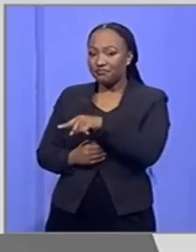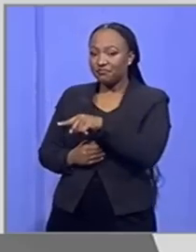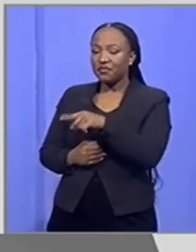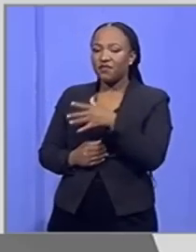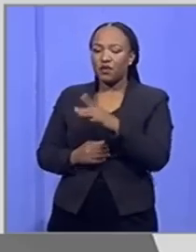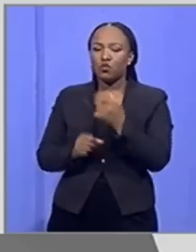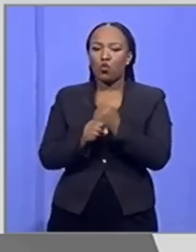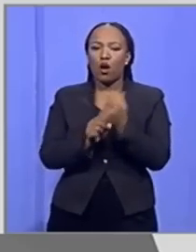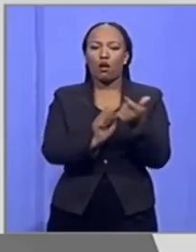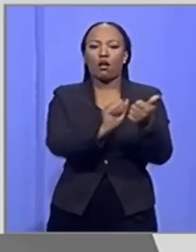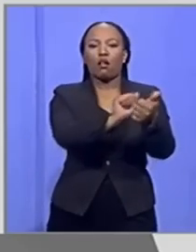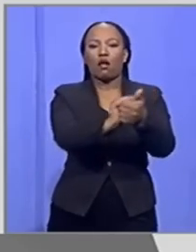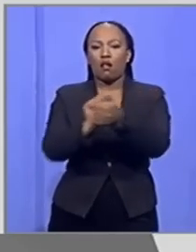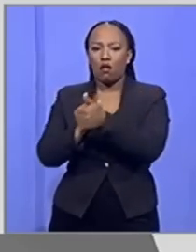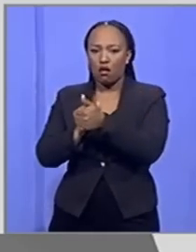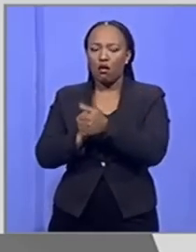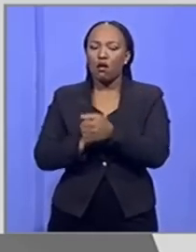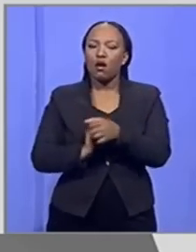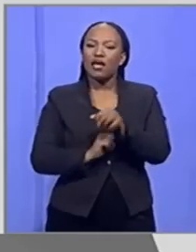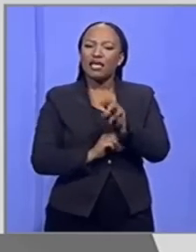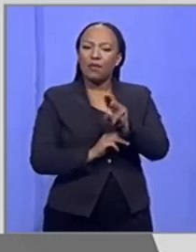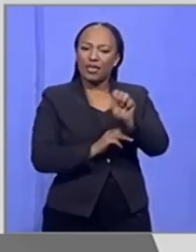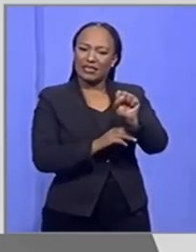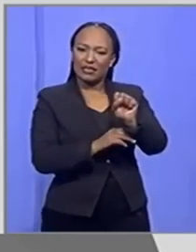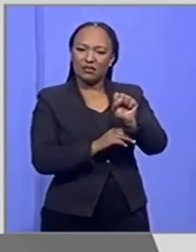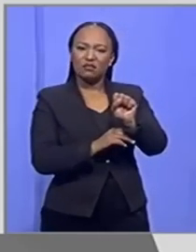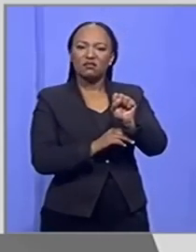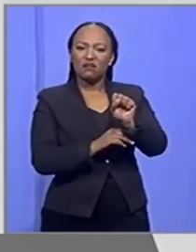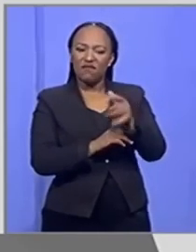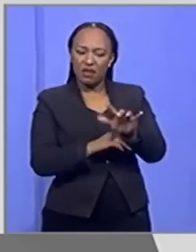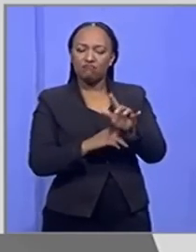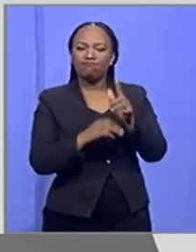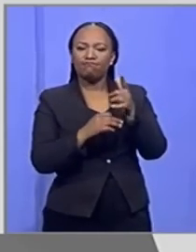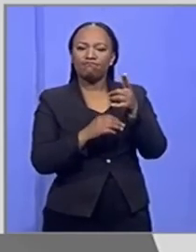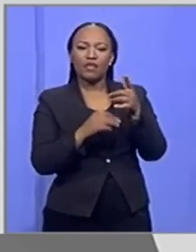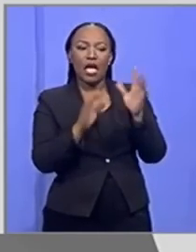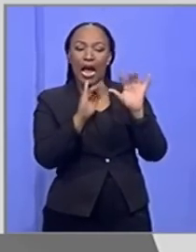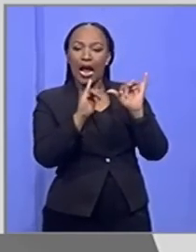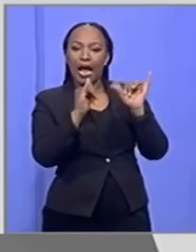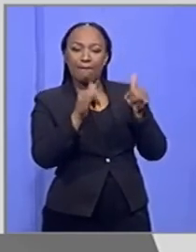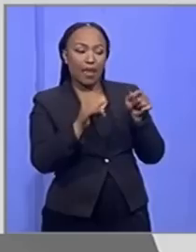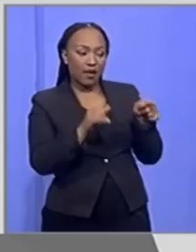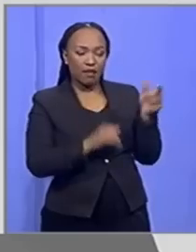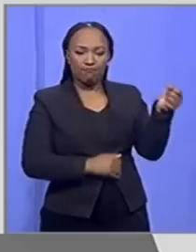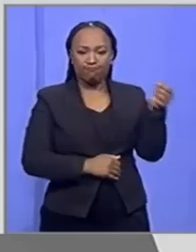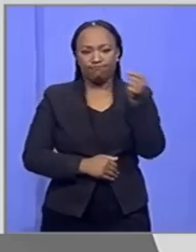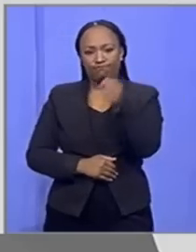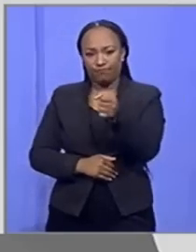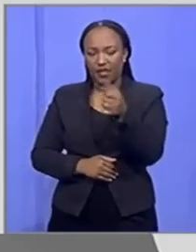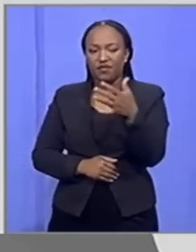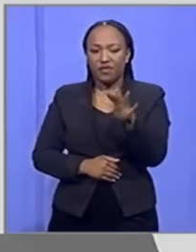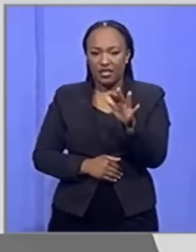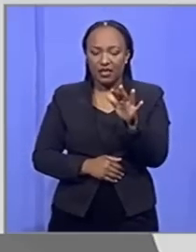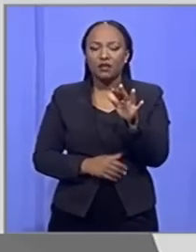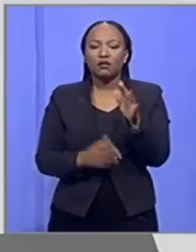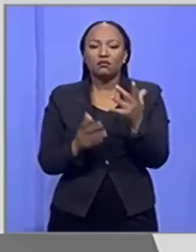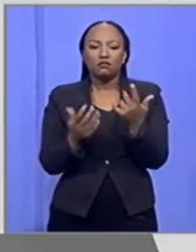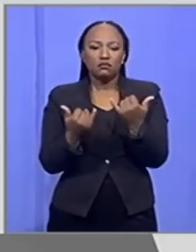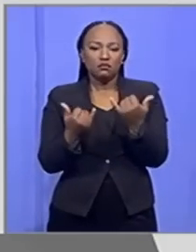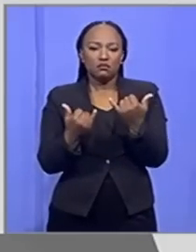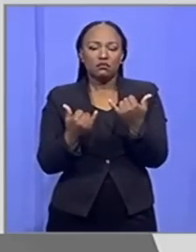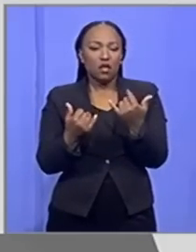mmoho le bana ba DWS so bile ho appointuwe contractor e leng hore e sentse e